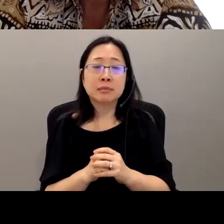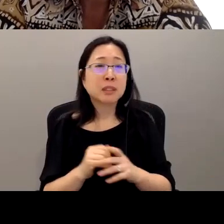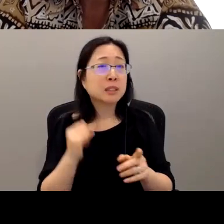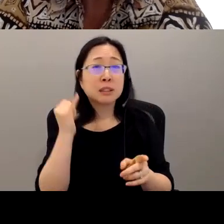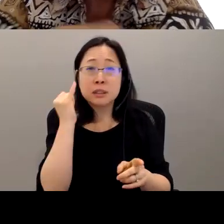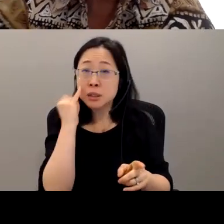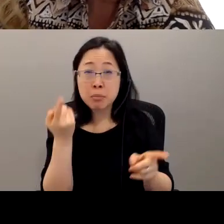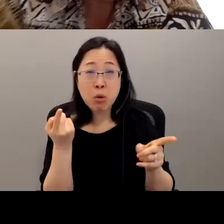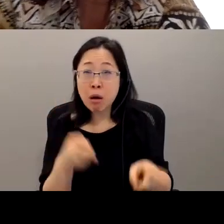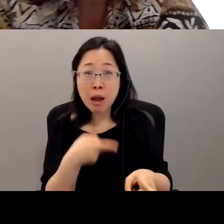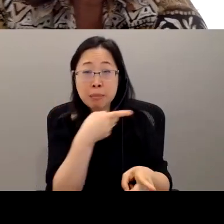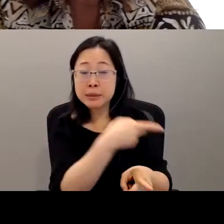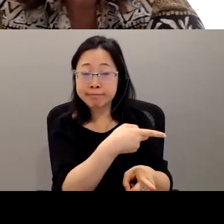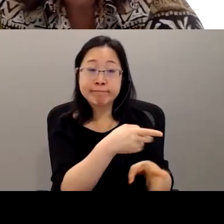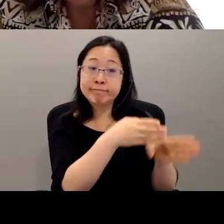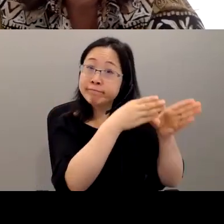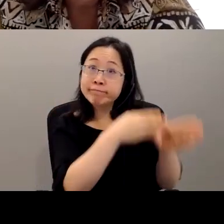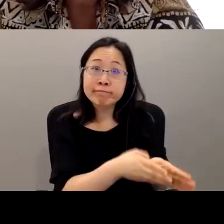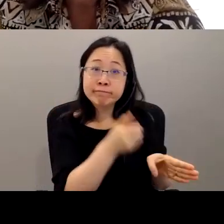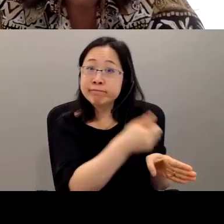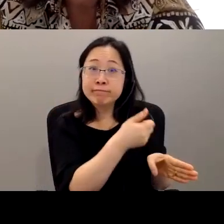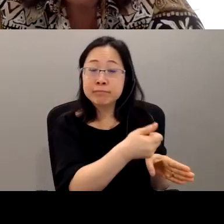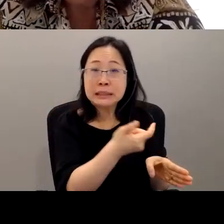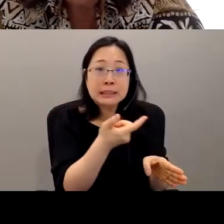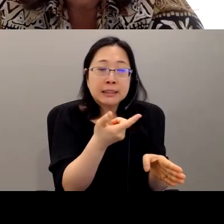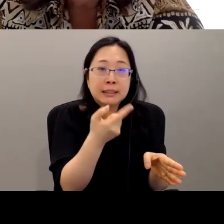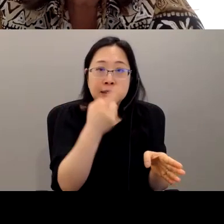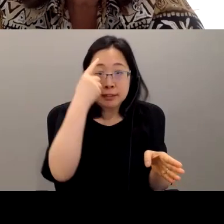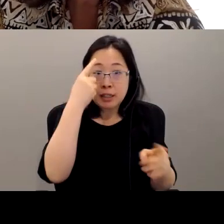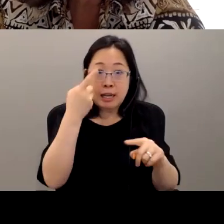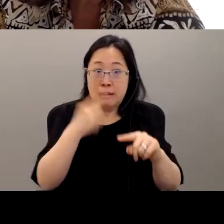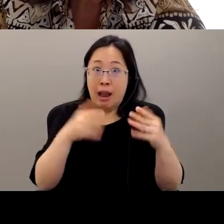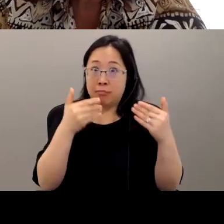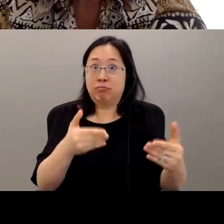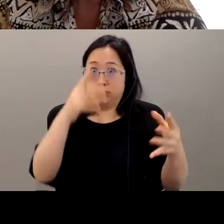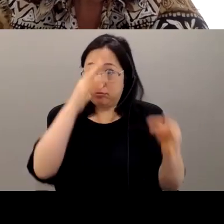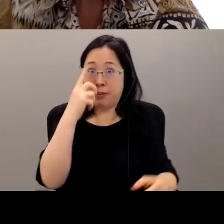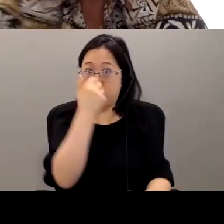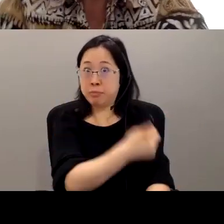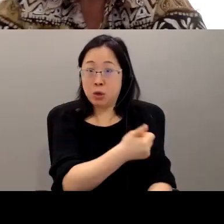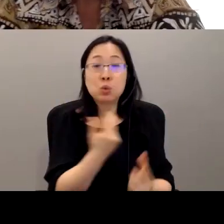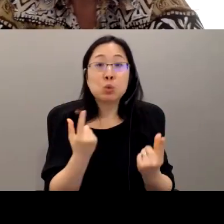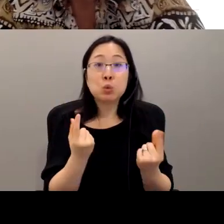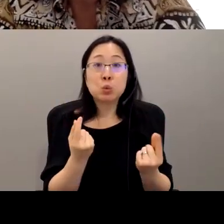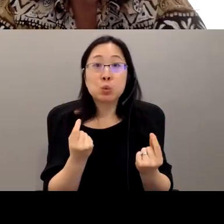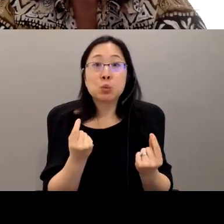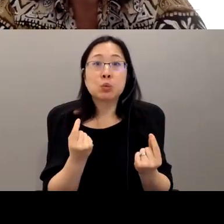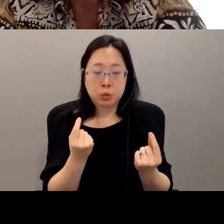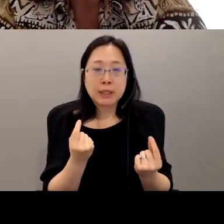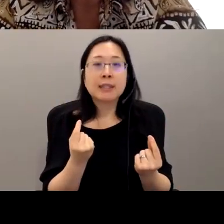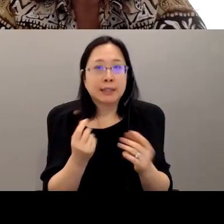not, they are no longer in control of making their own decisions, it's important to get the